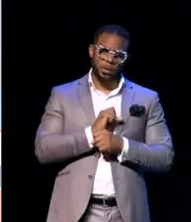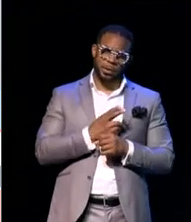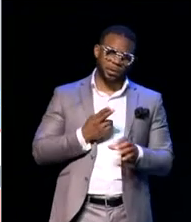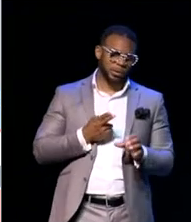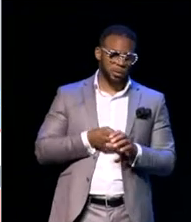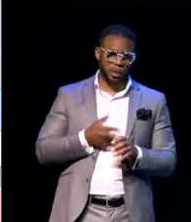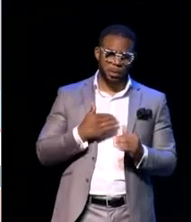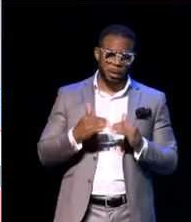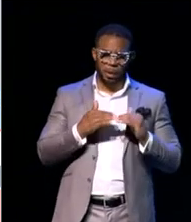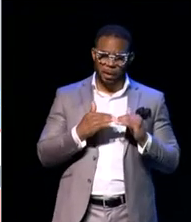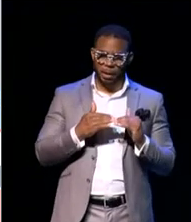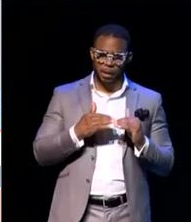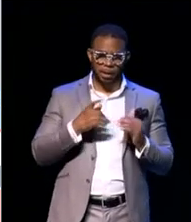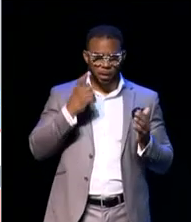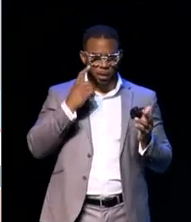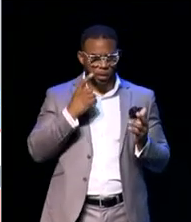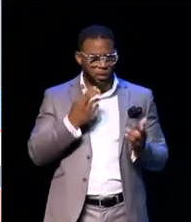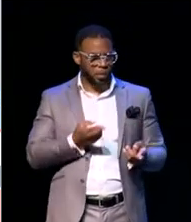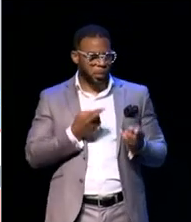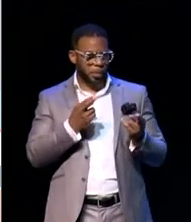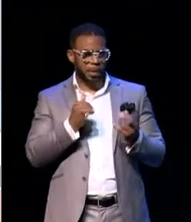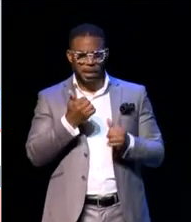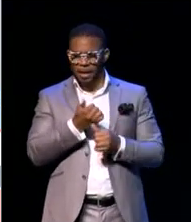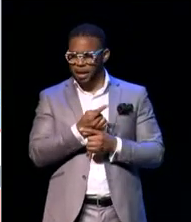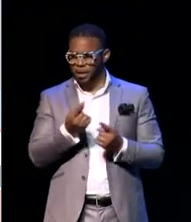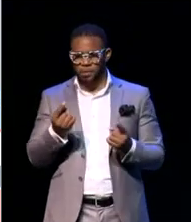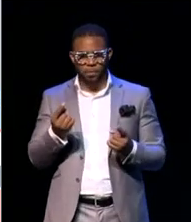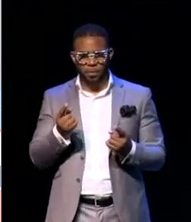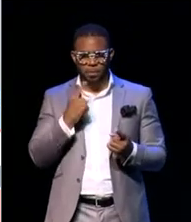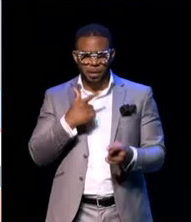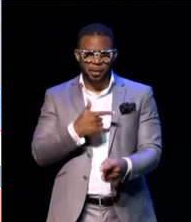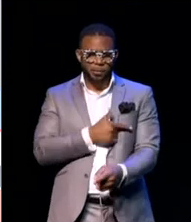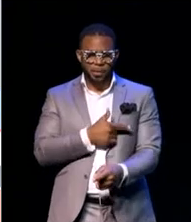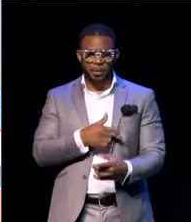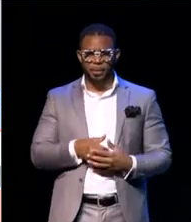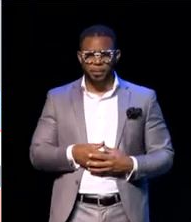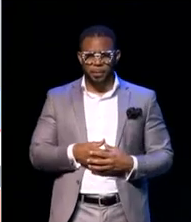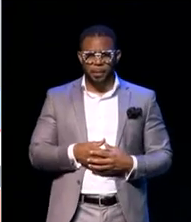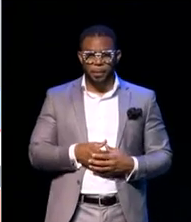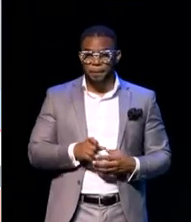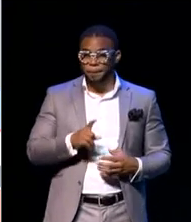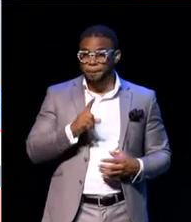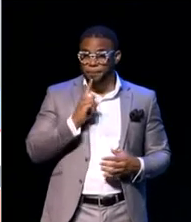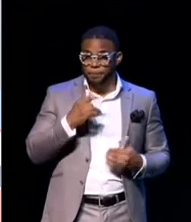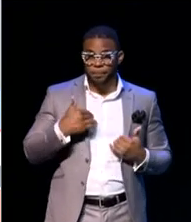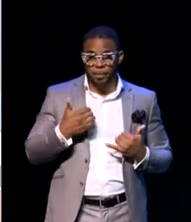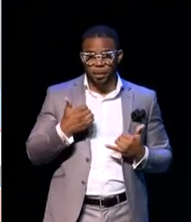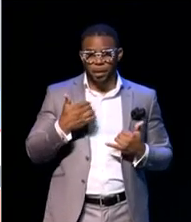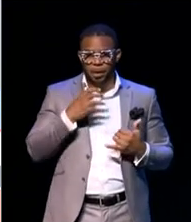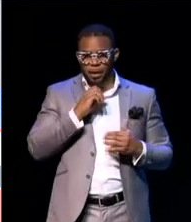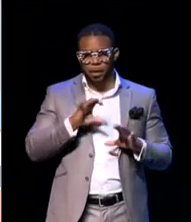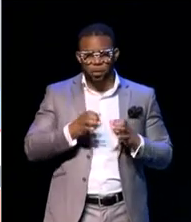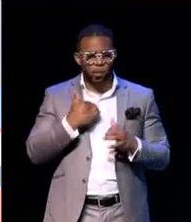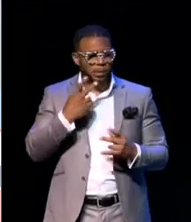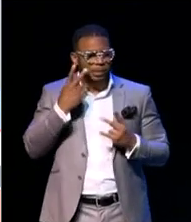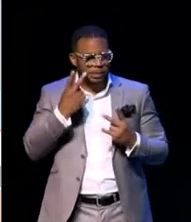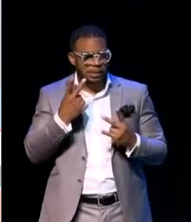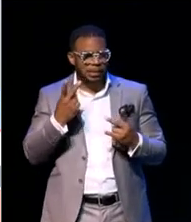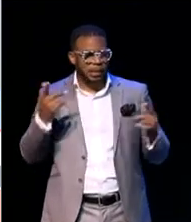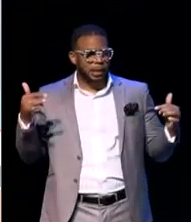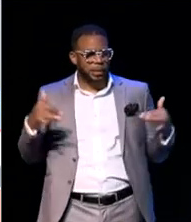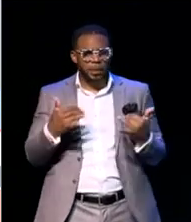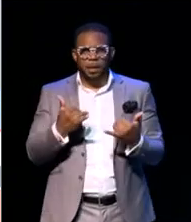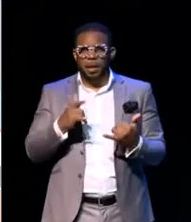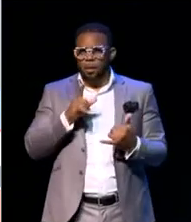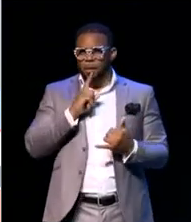join my colleagues in recommending that everyone be vaccinated. It is the younger age groups that we're seeing coming in